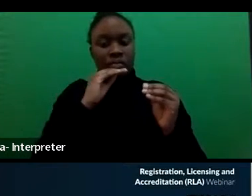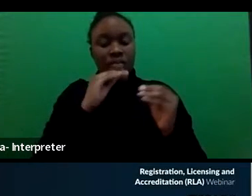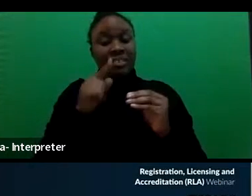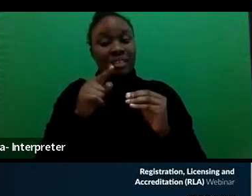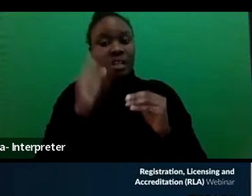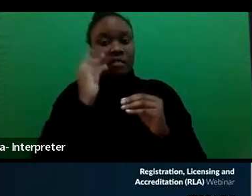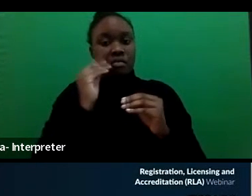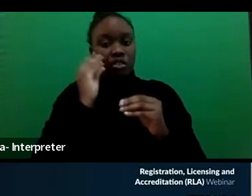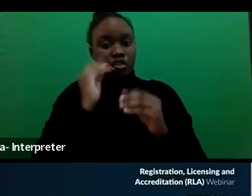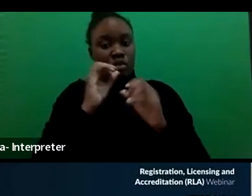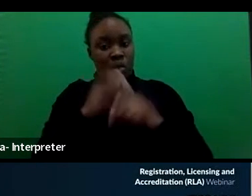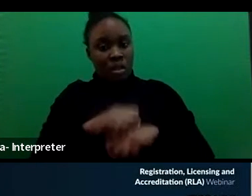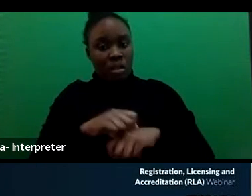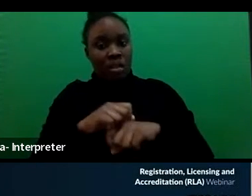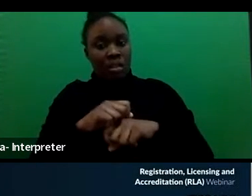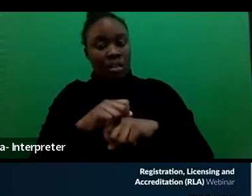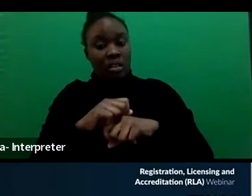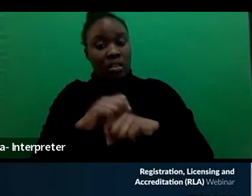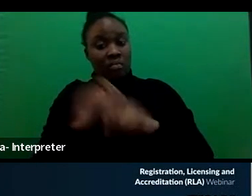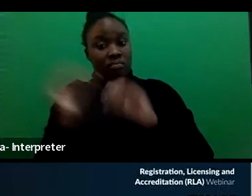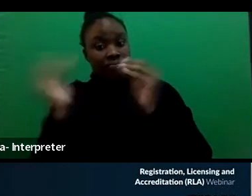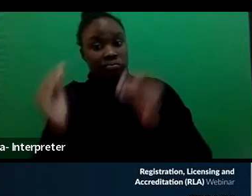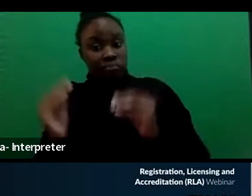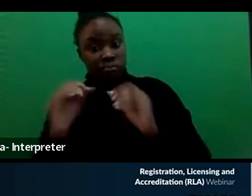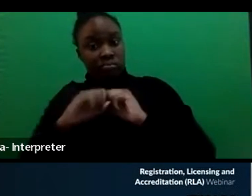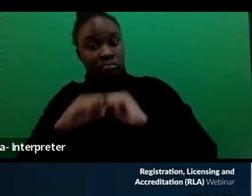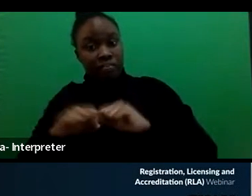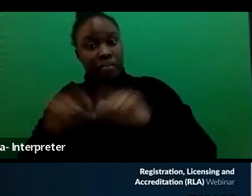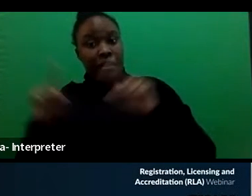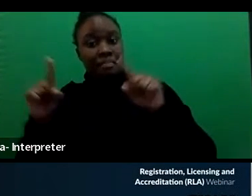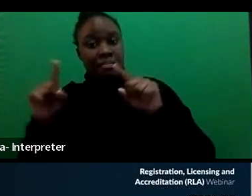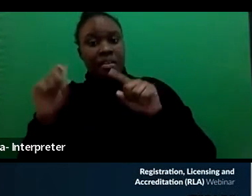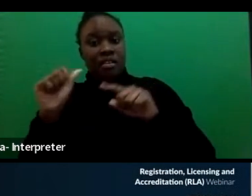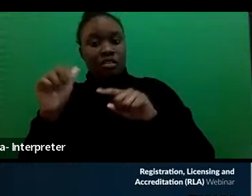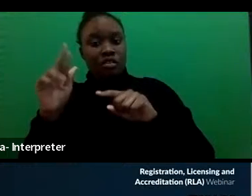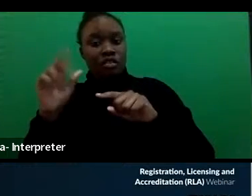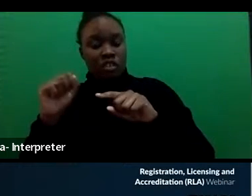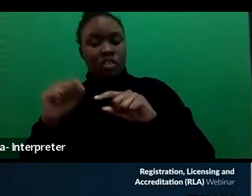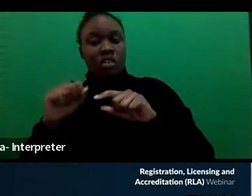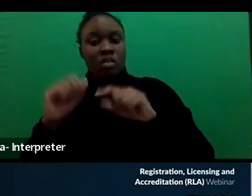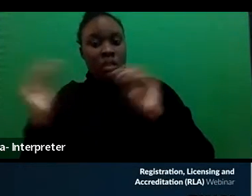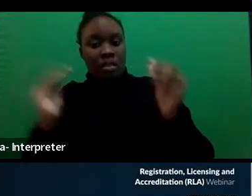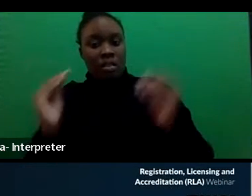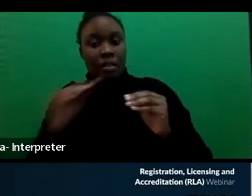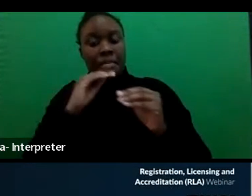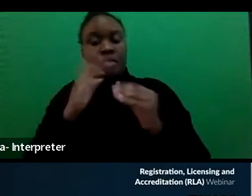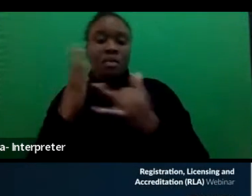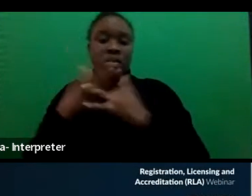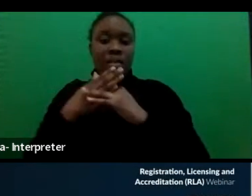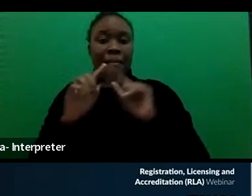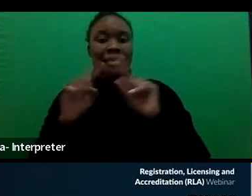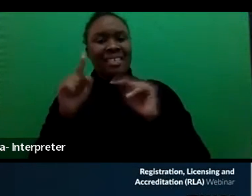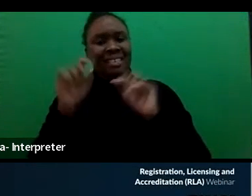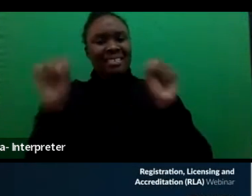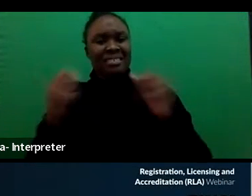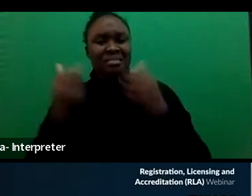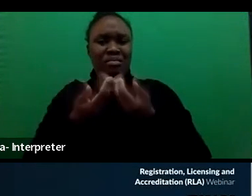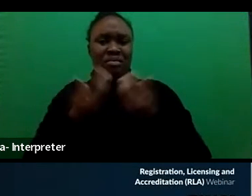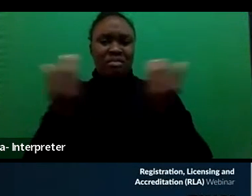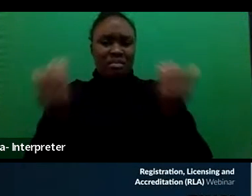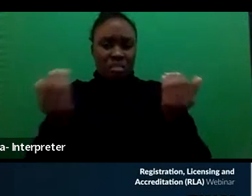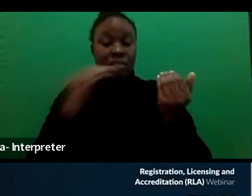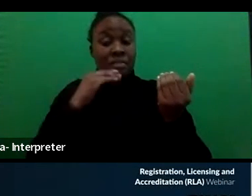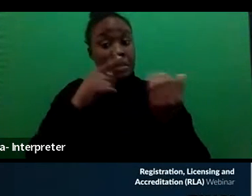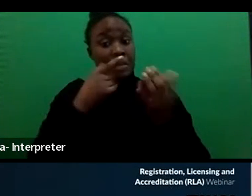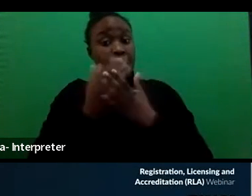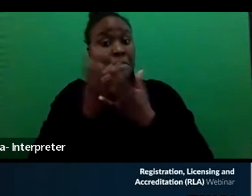generated to SARS so that we do have access to that. But it's a system which is separately, which they can make use